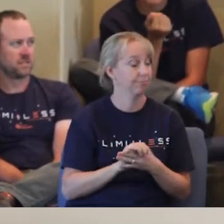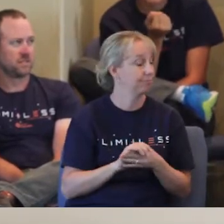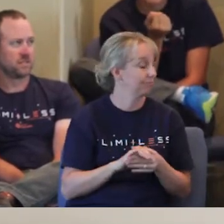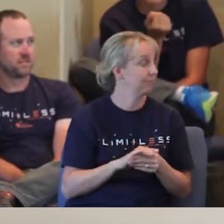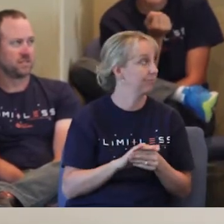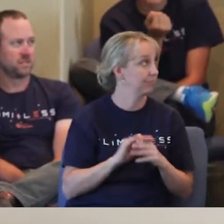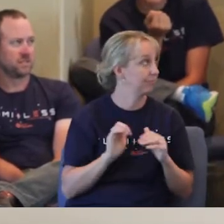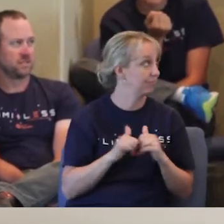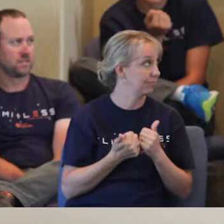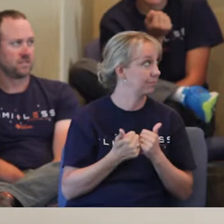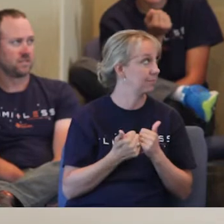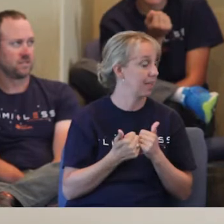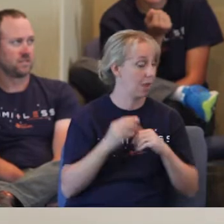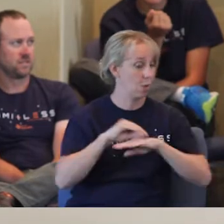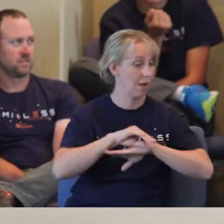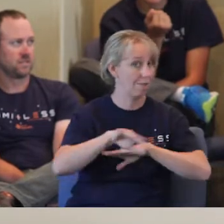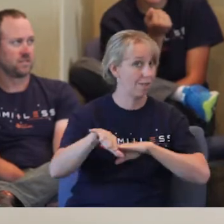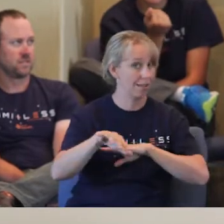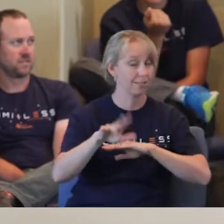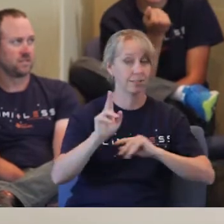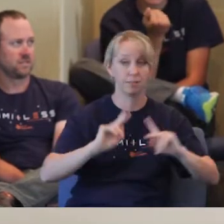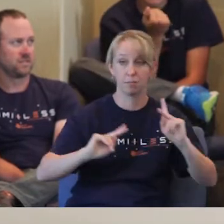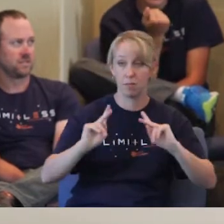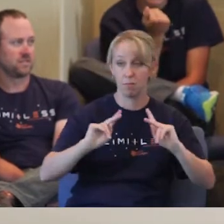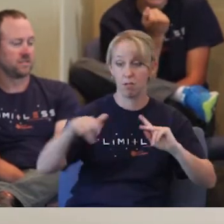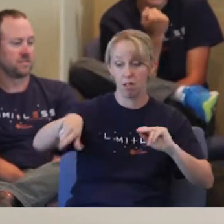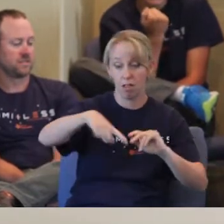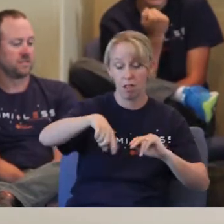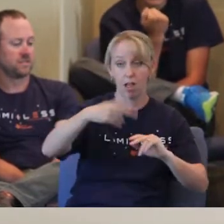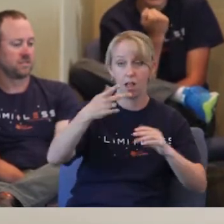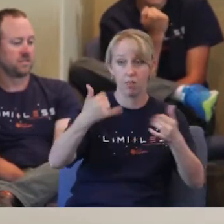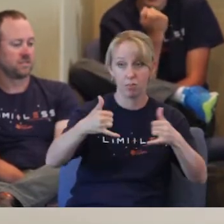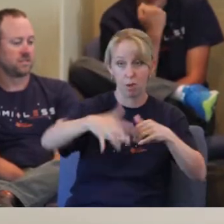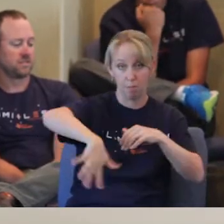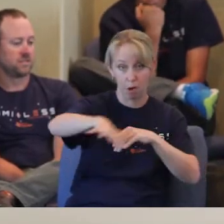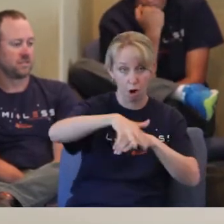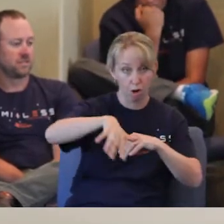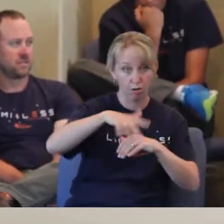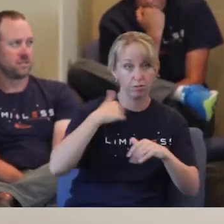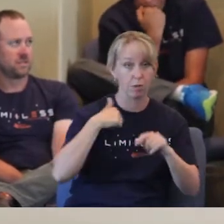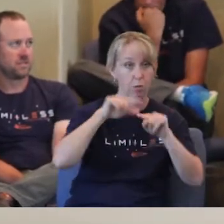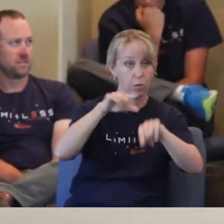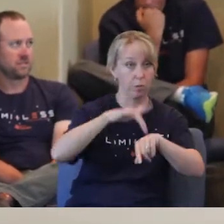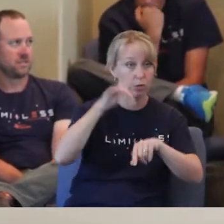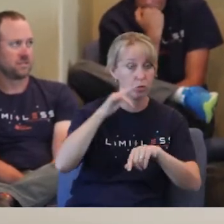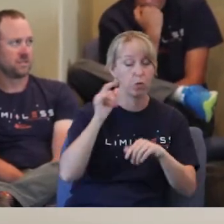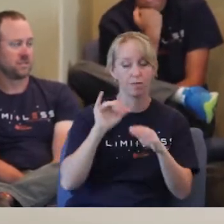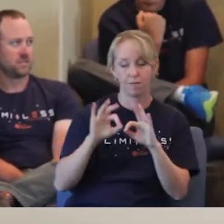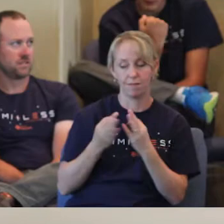affected like the people at the park that we went to and also the family we worked for.